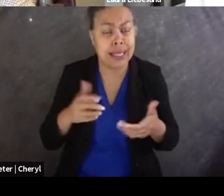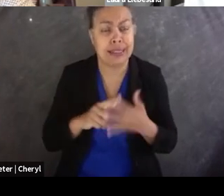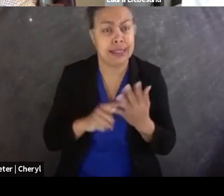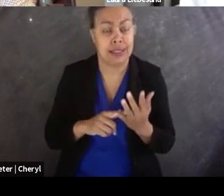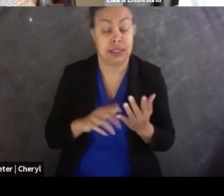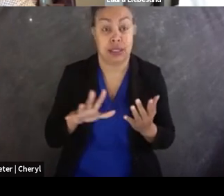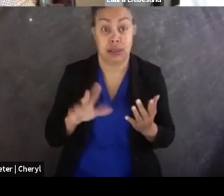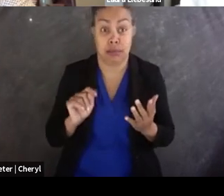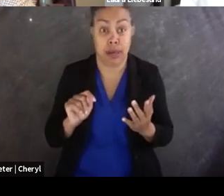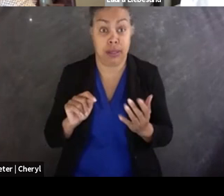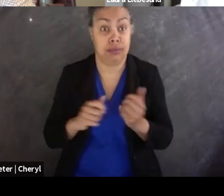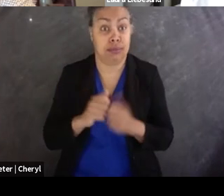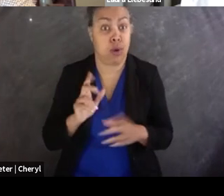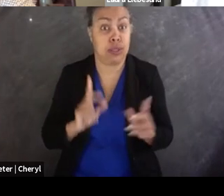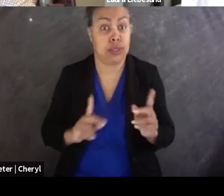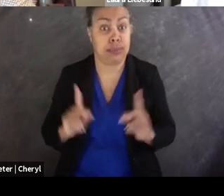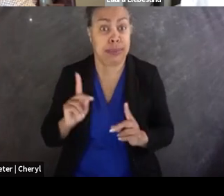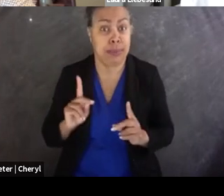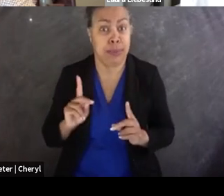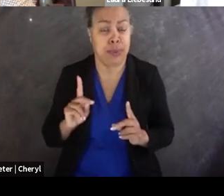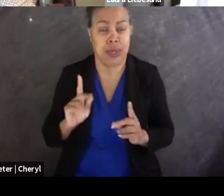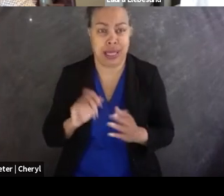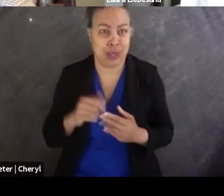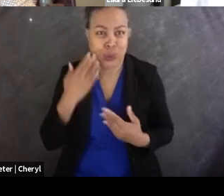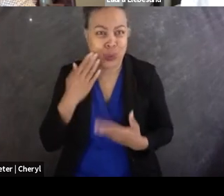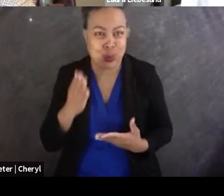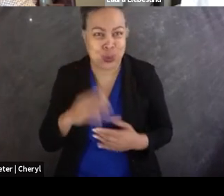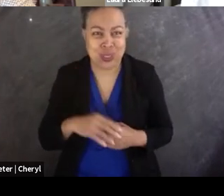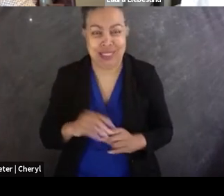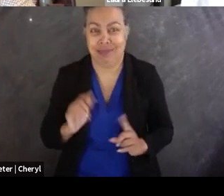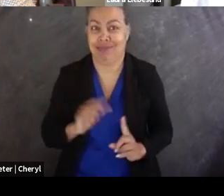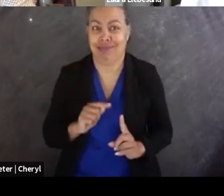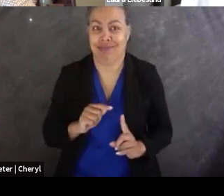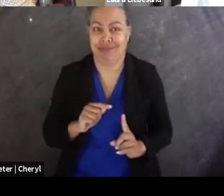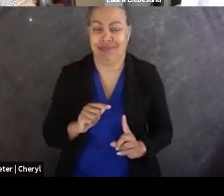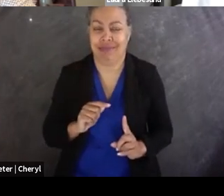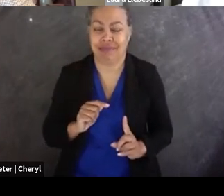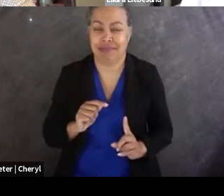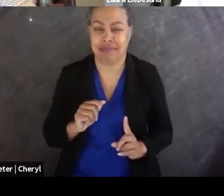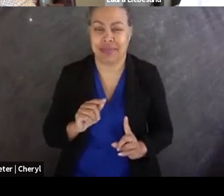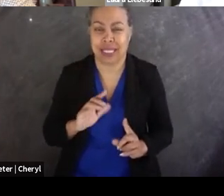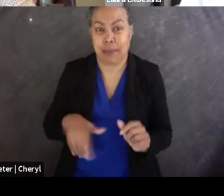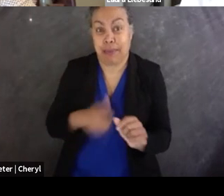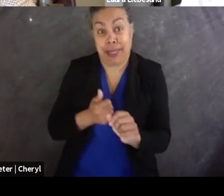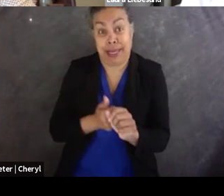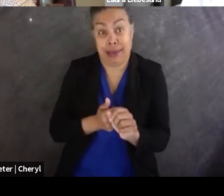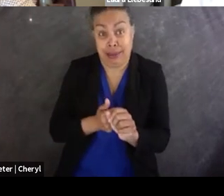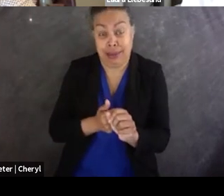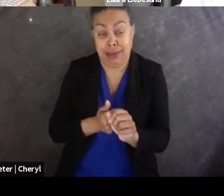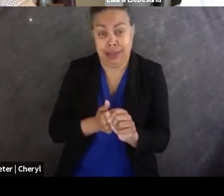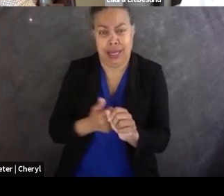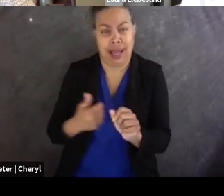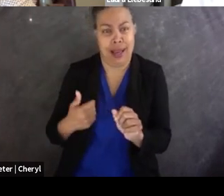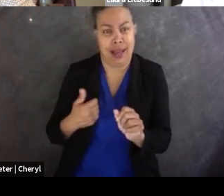most people that aren't in the know don't realize is at the rear of the space, there is